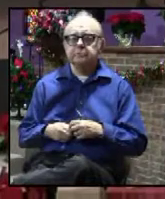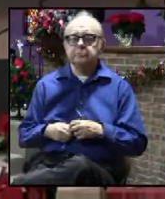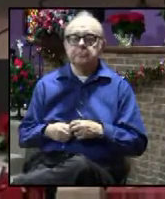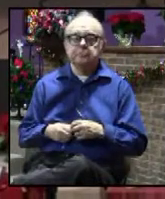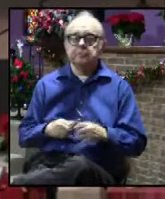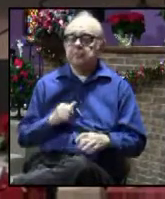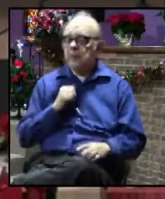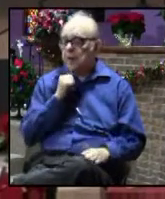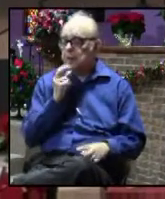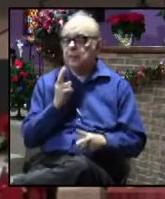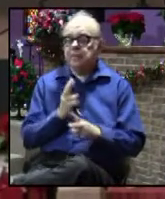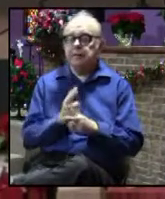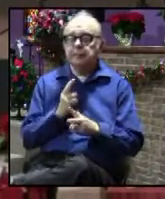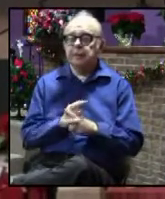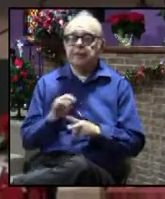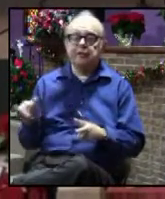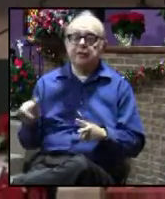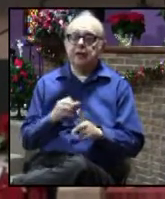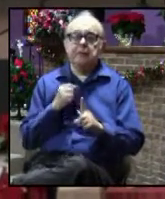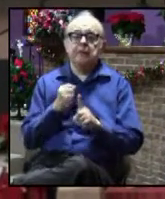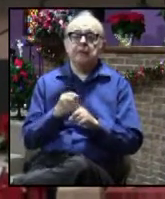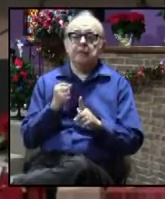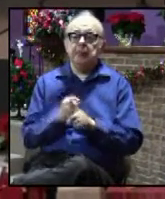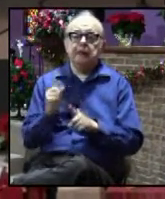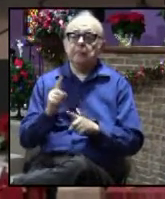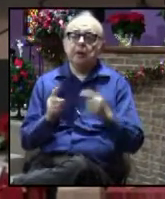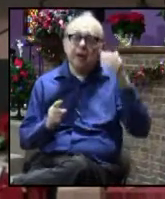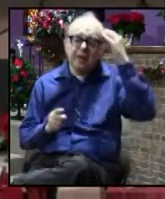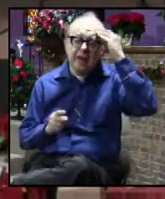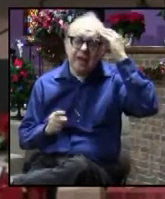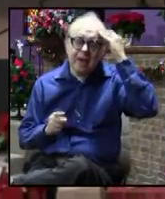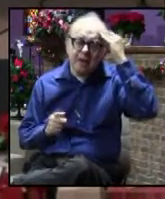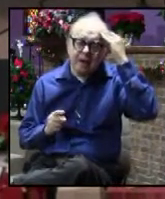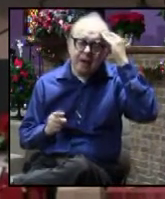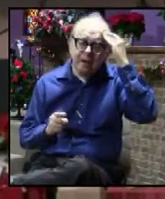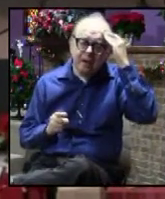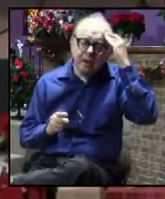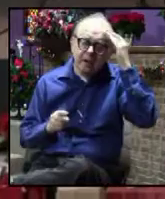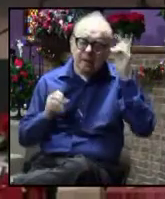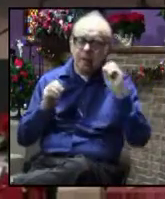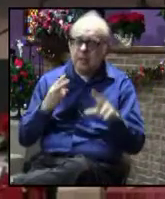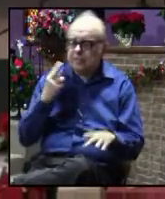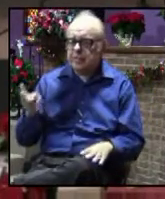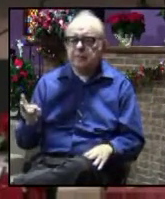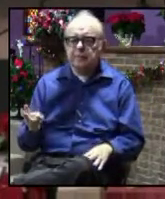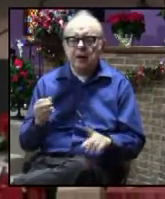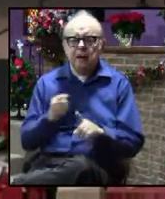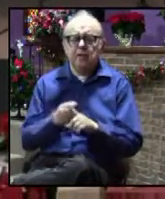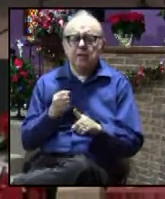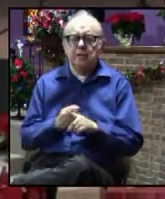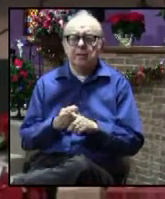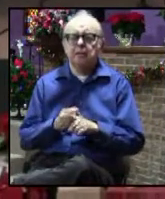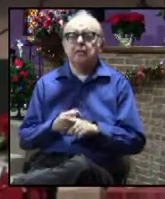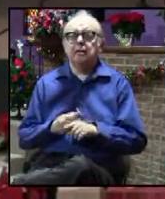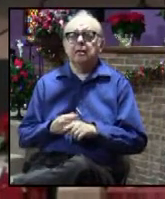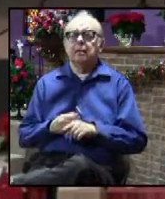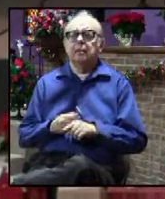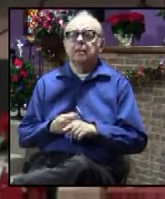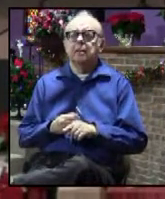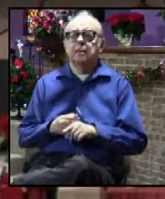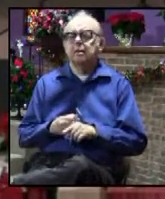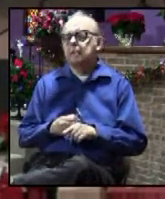don't keep that same rhythm in our head. We lose sight of that rhythm and that cadence.